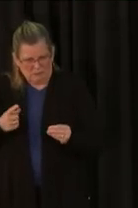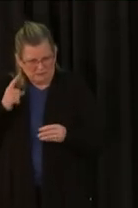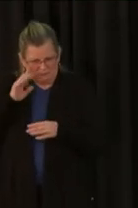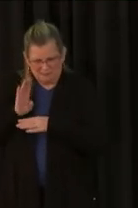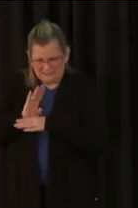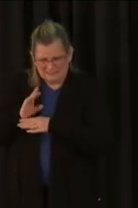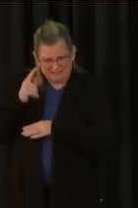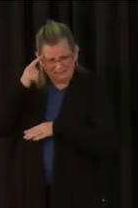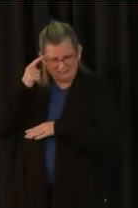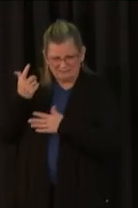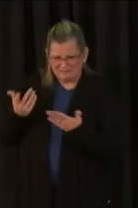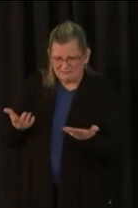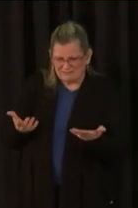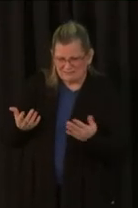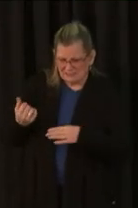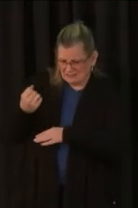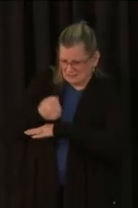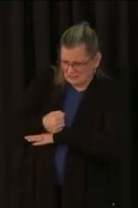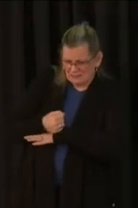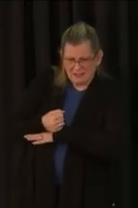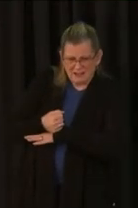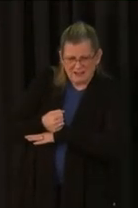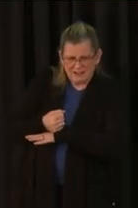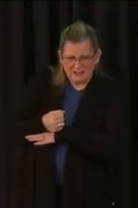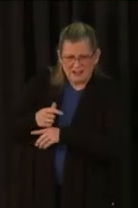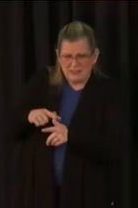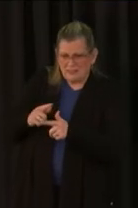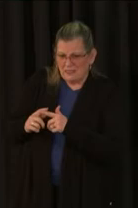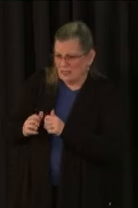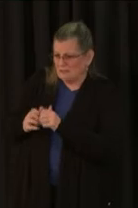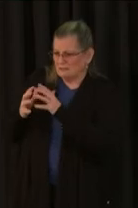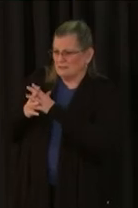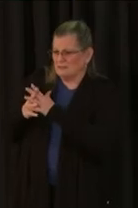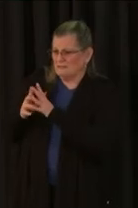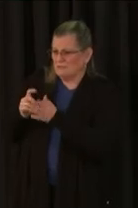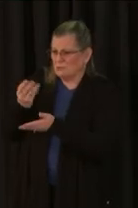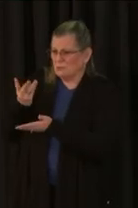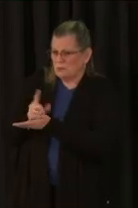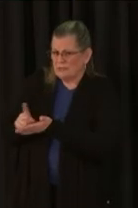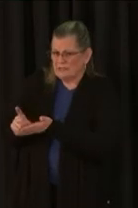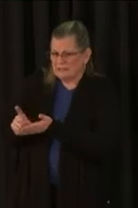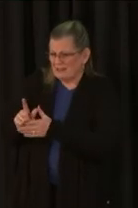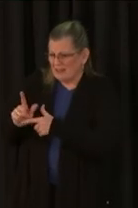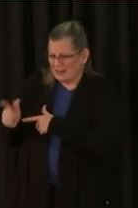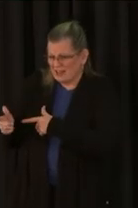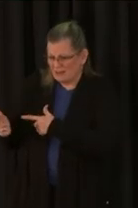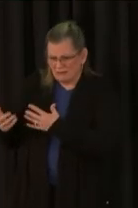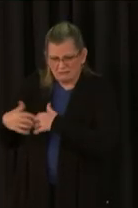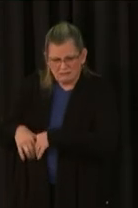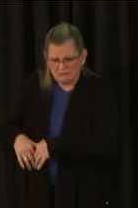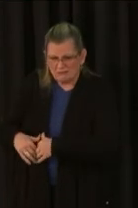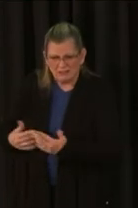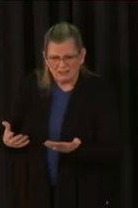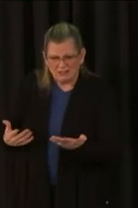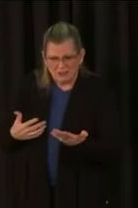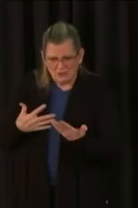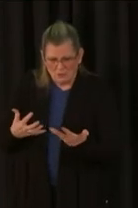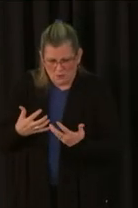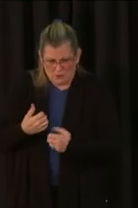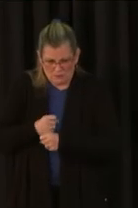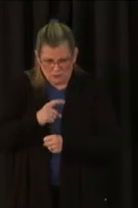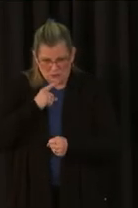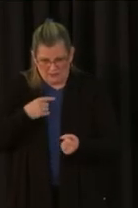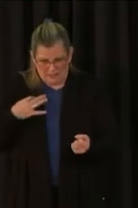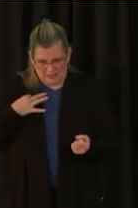business thing and try to hibernate and then pop back up in a few weeks or a month or so? These are the decisions we're out here trying